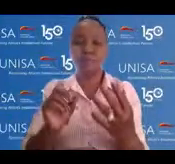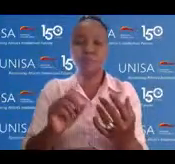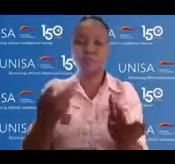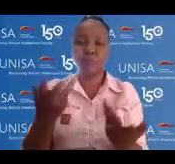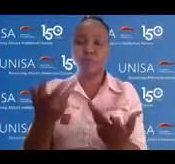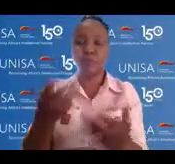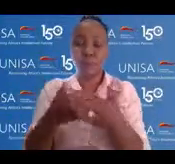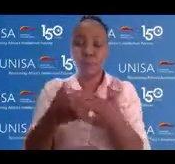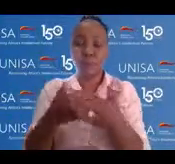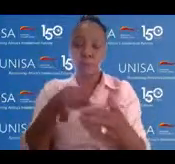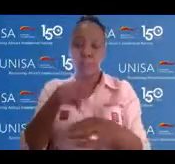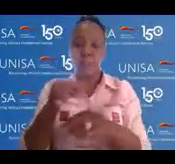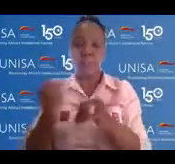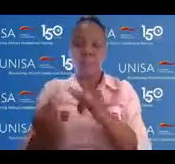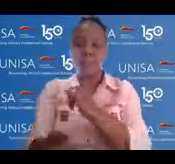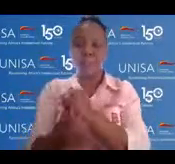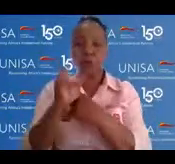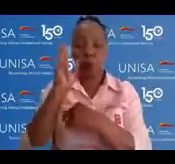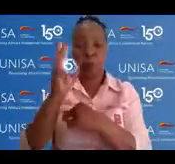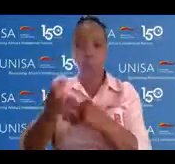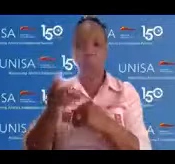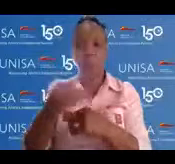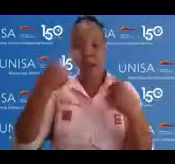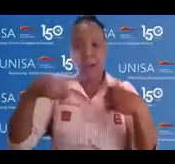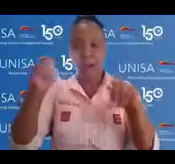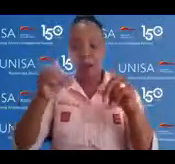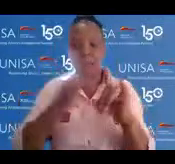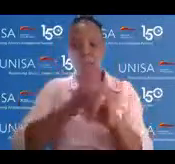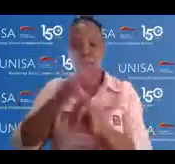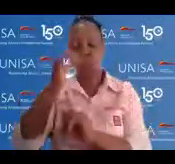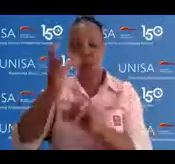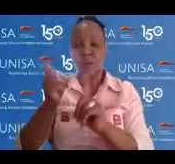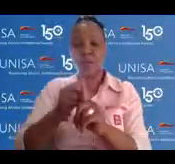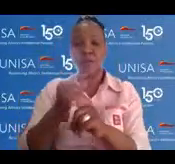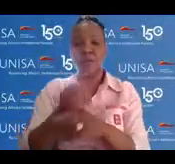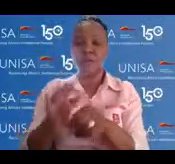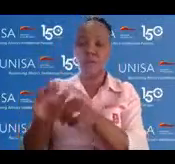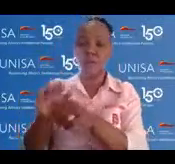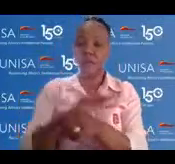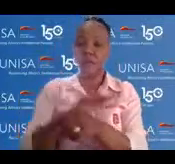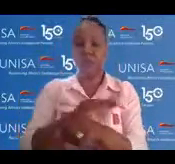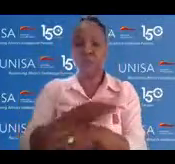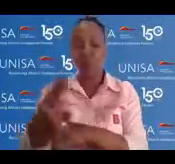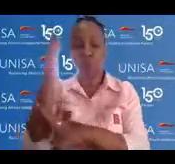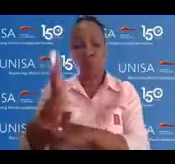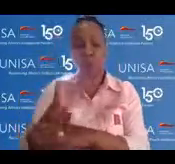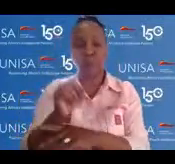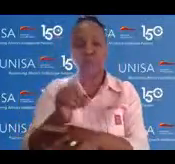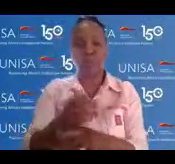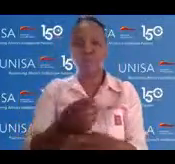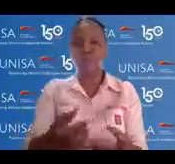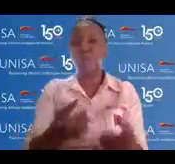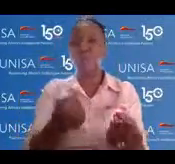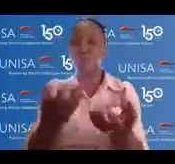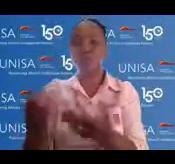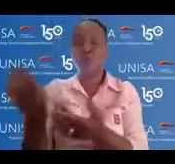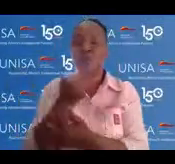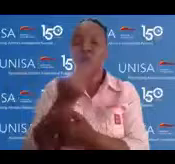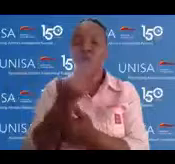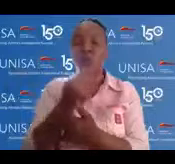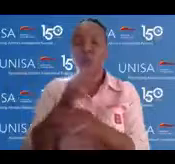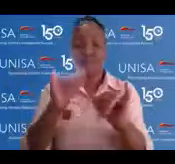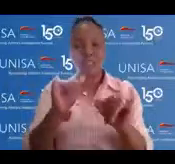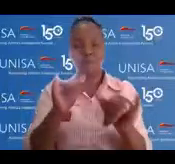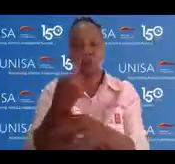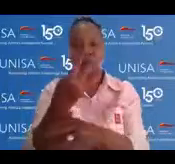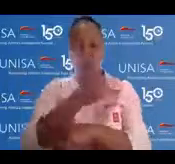will announce the winners, right? So you will go fully knowing who these prizes are going to this today. So stay with us over the 2 hours. Sit